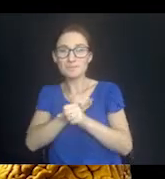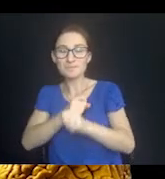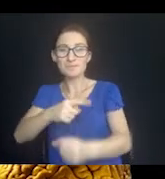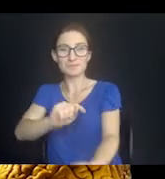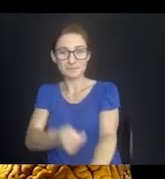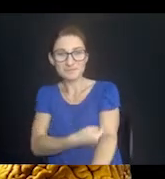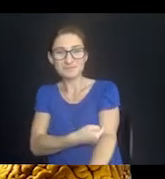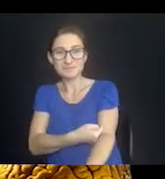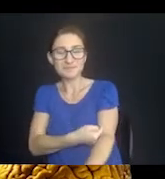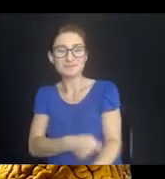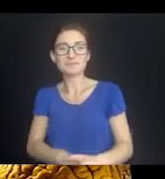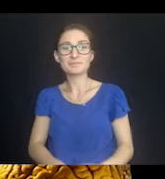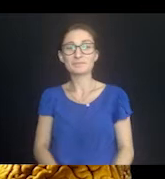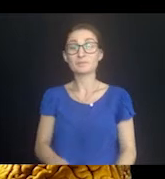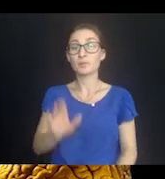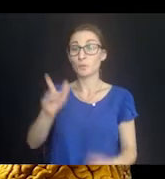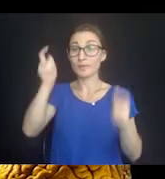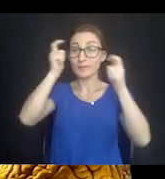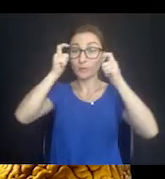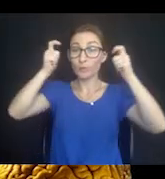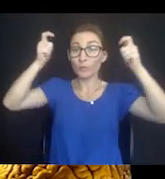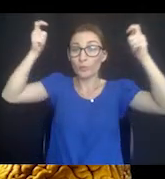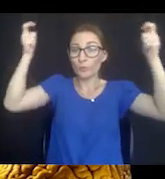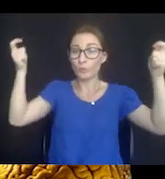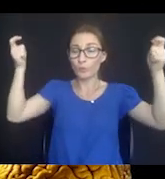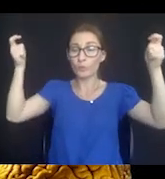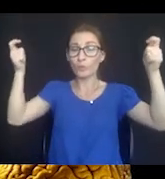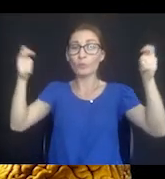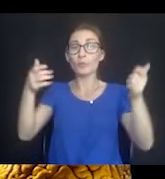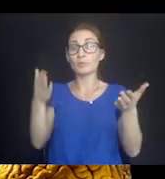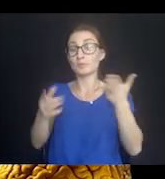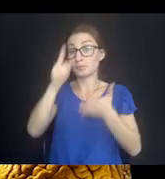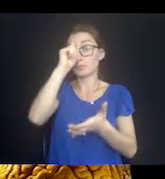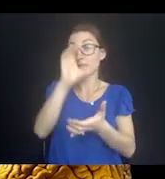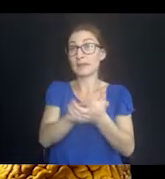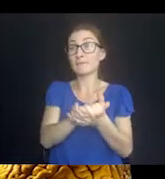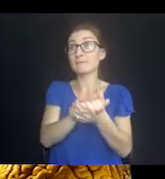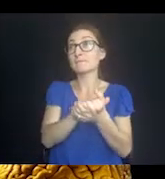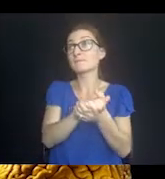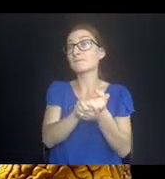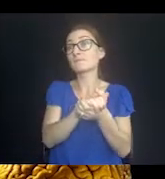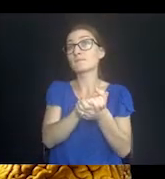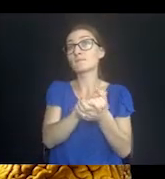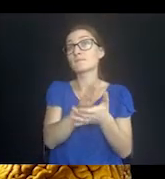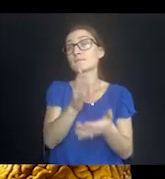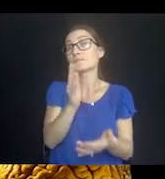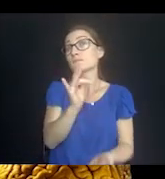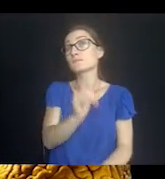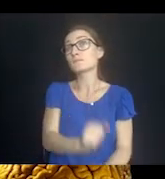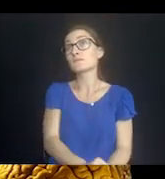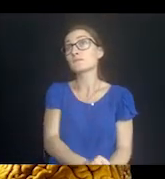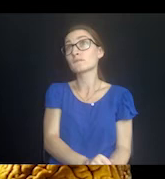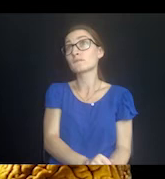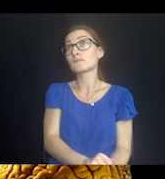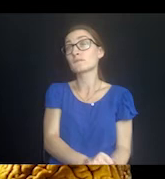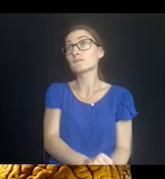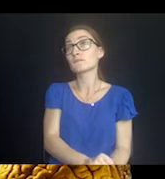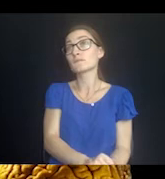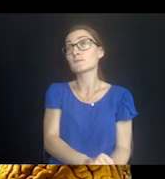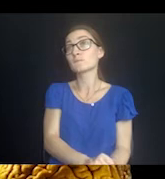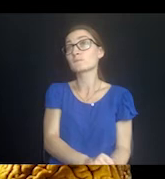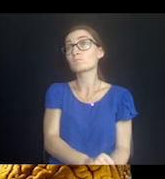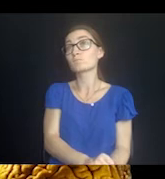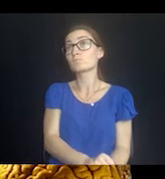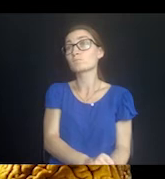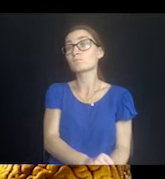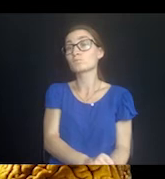imagining the pain in your arm before you even get the needle into your arm. Your ego can expand, and you can